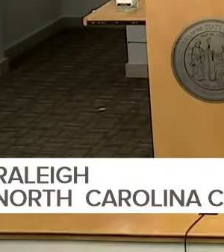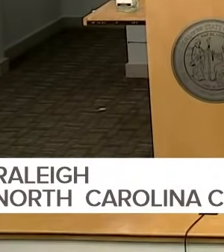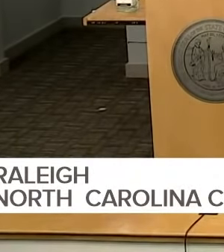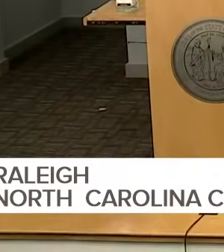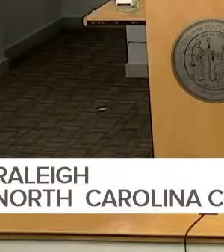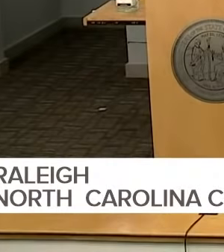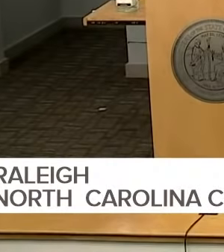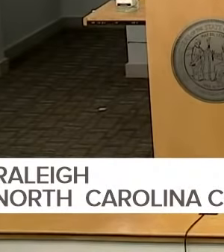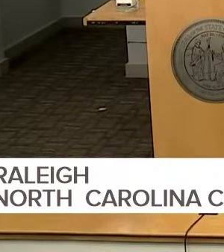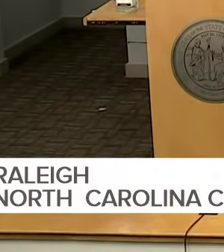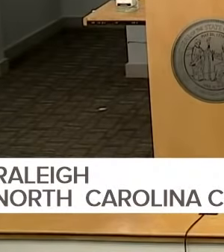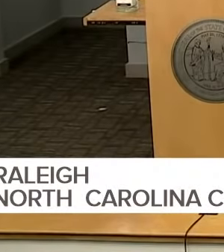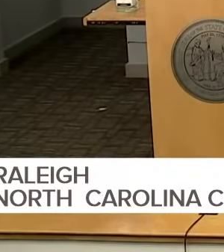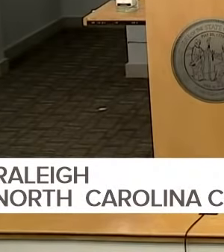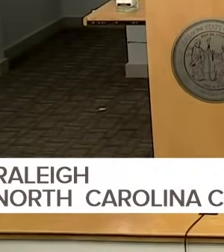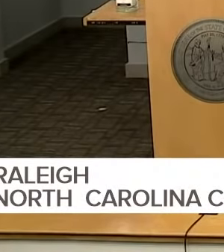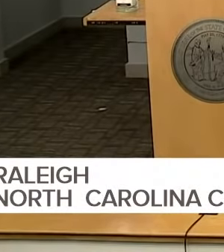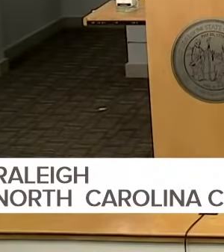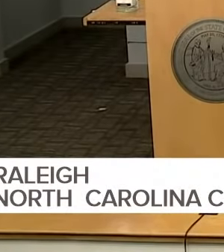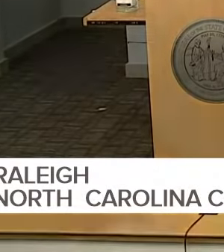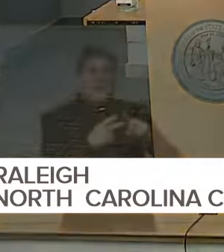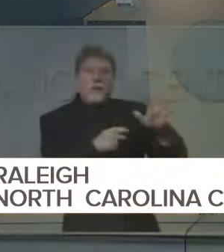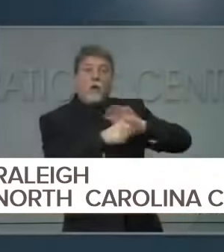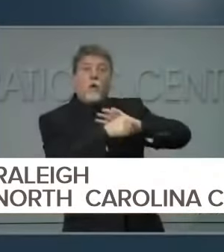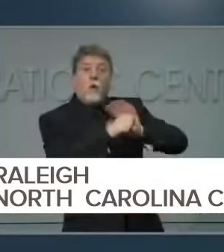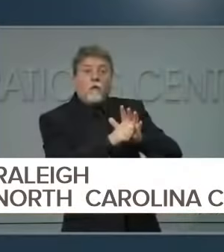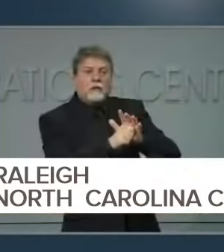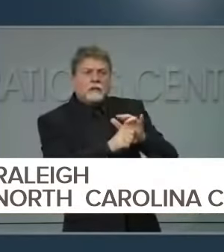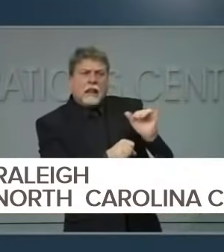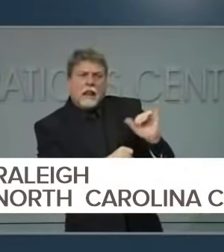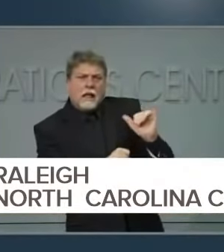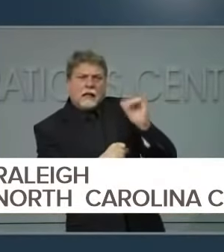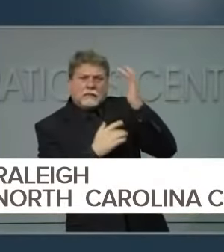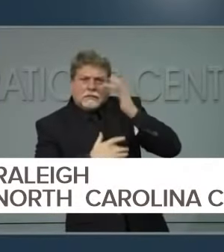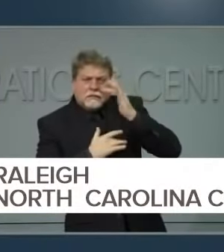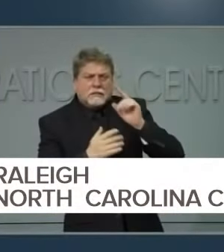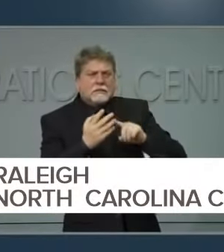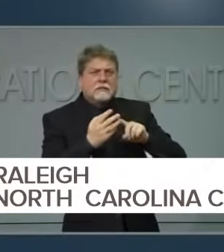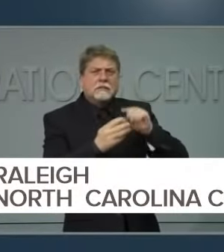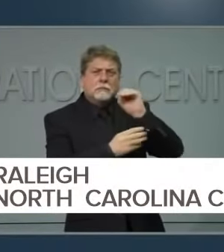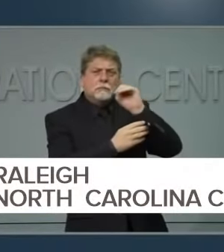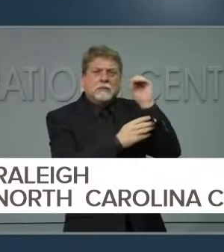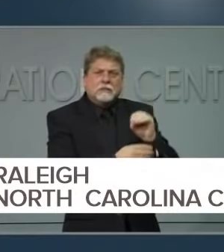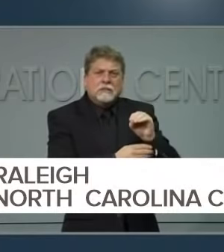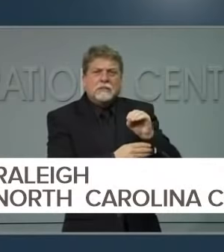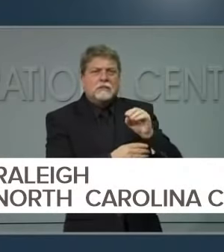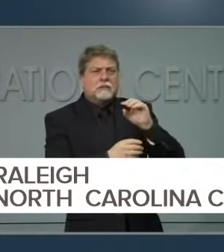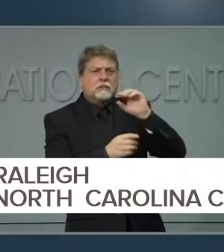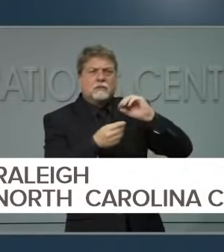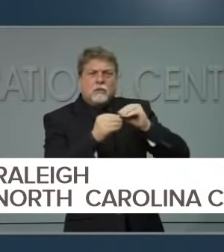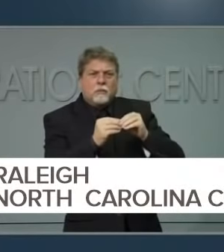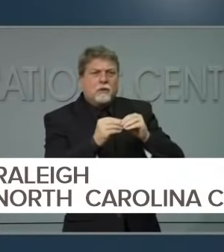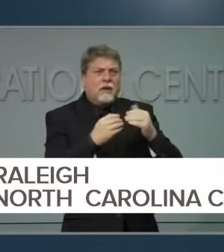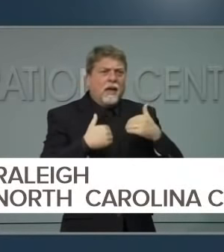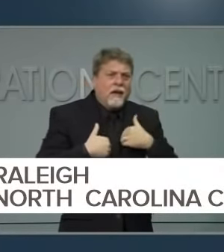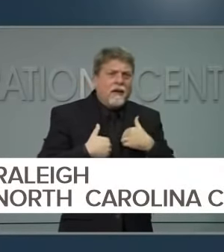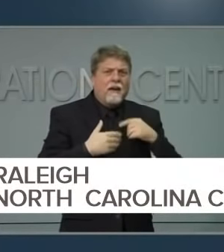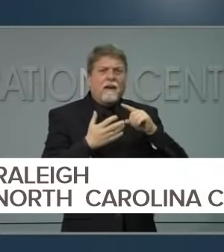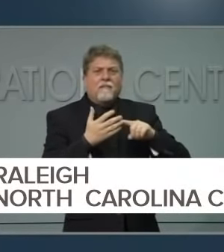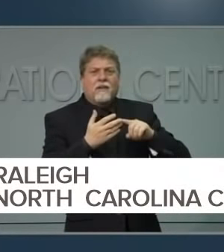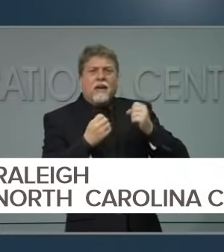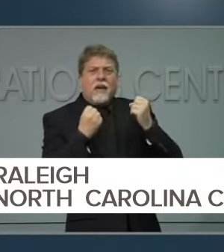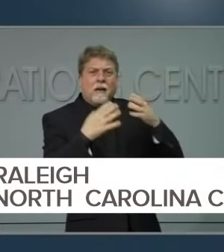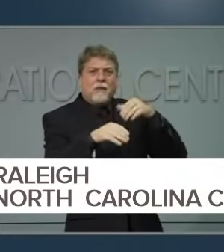cases, new cases, positive tests as a percentage of the total tests, and hospitalizations. On our first